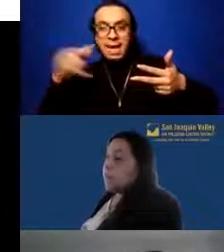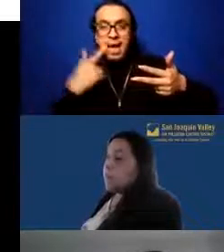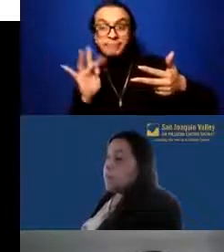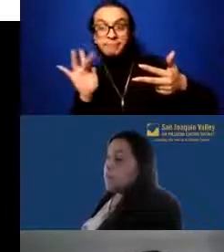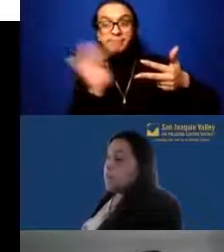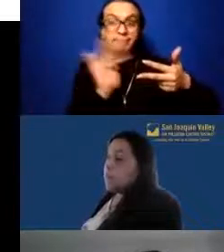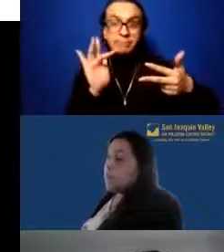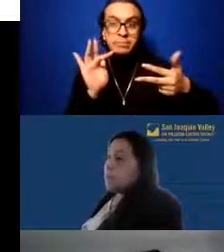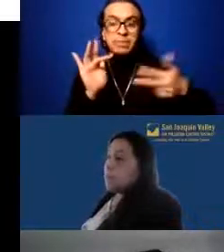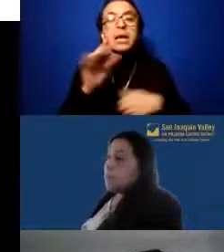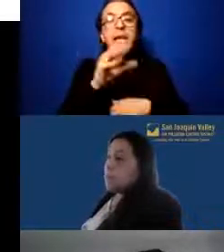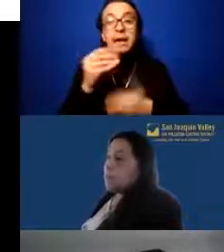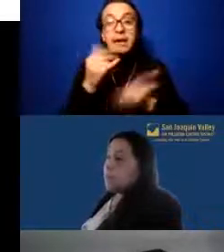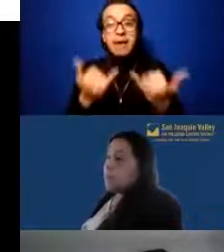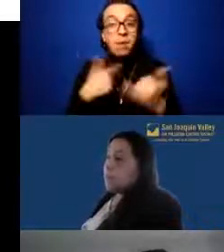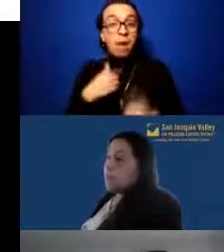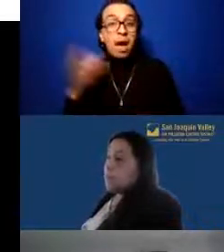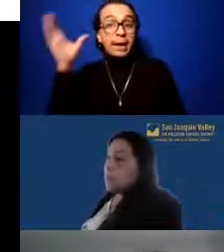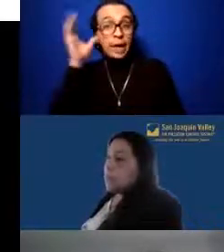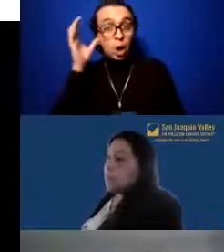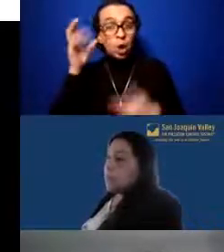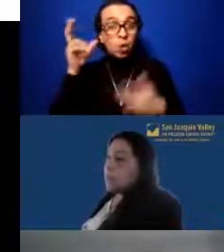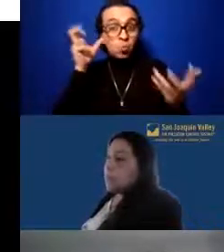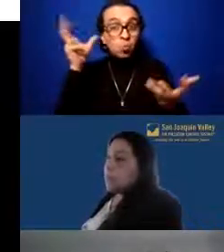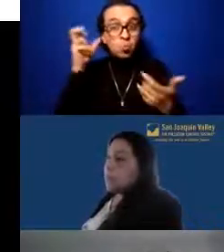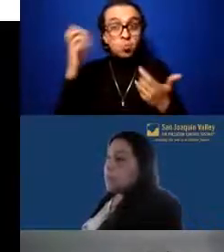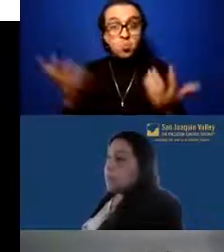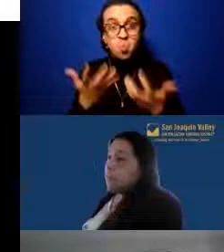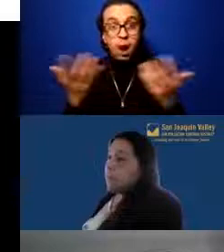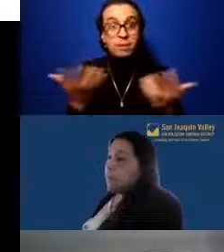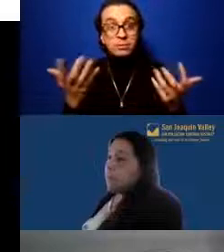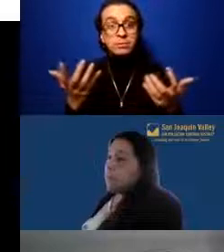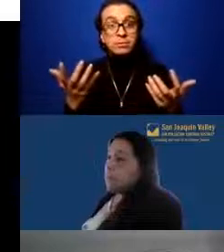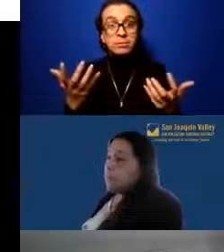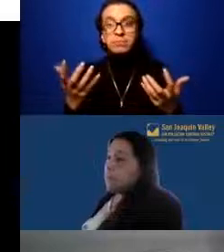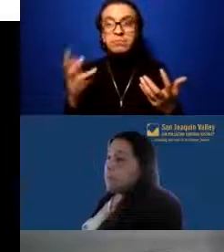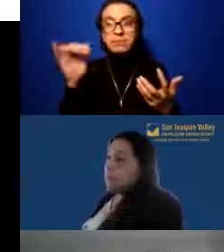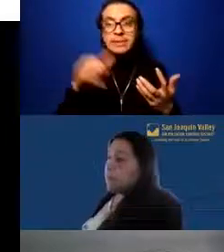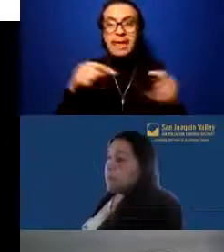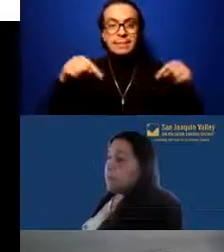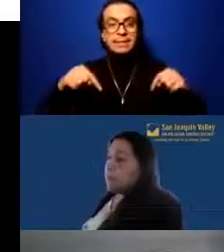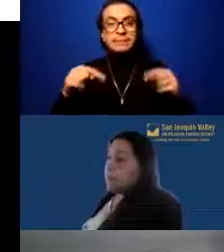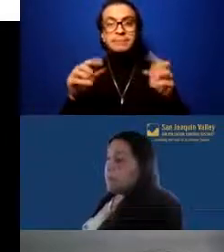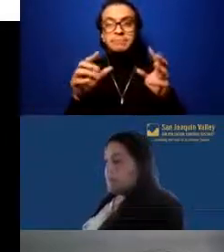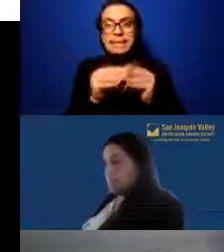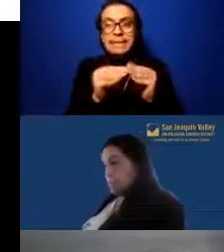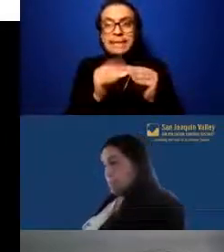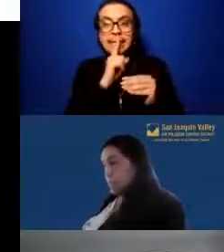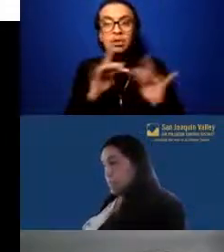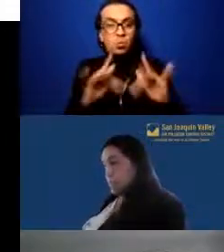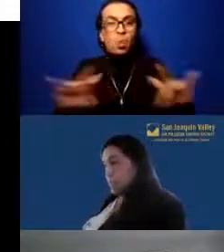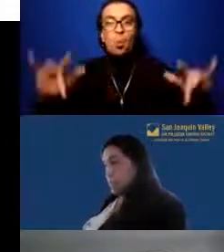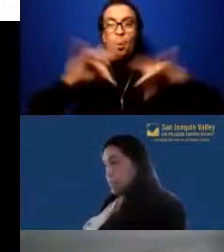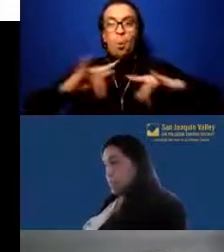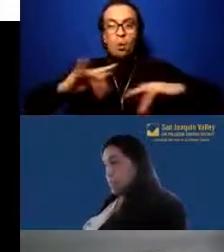And the audio that I'm hearing in this moment is to remind you that this meeting is being recorded. And now in